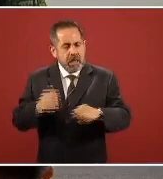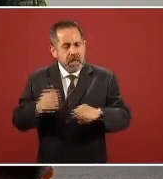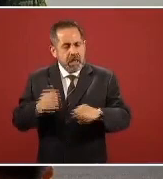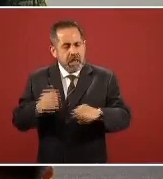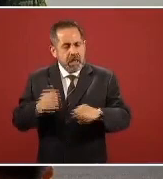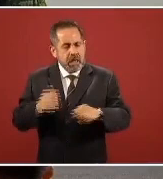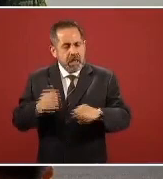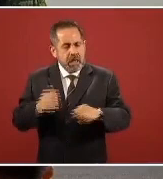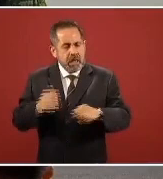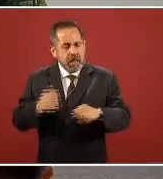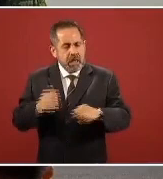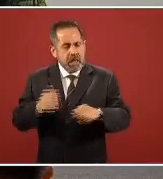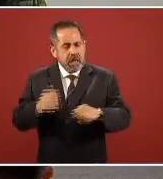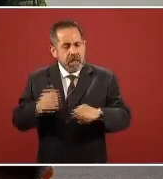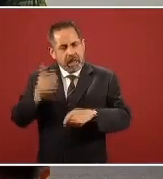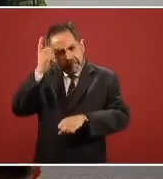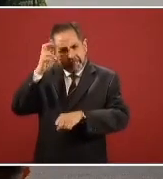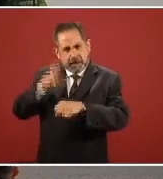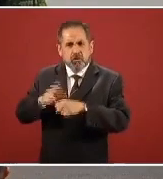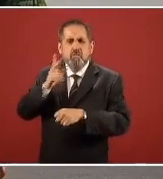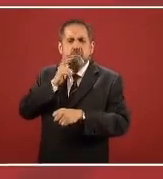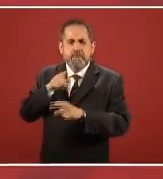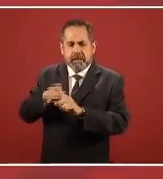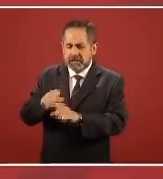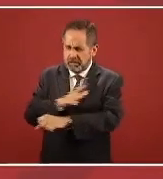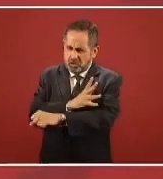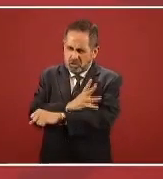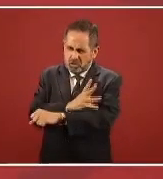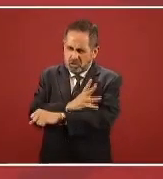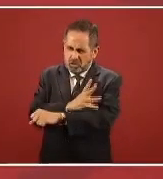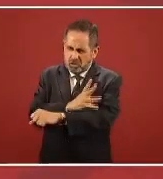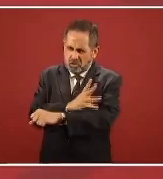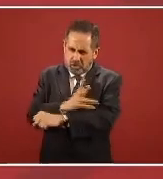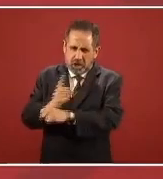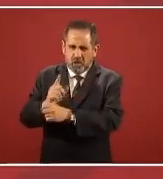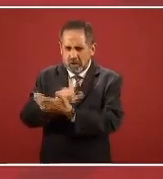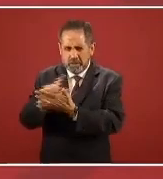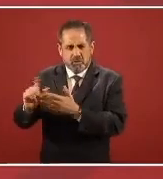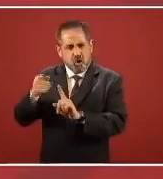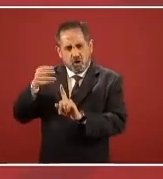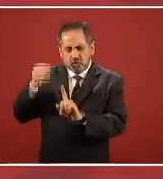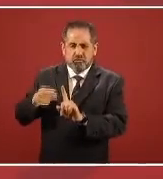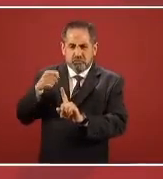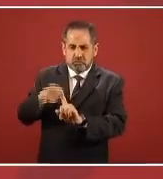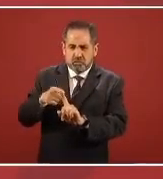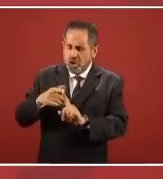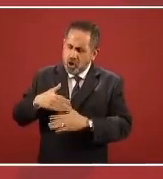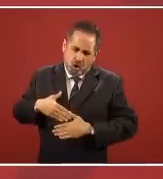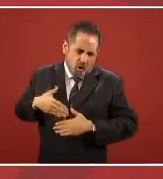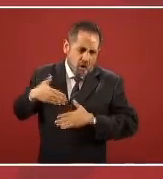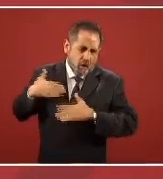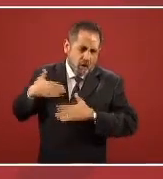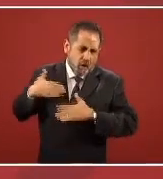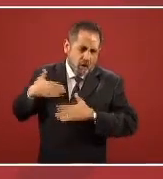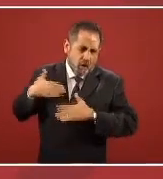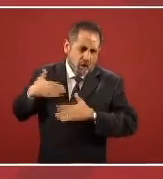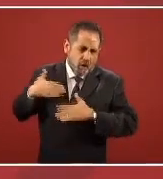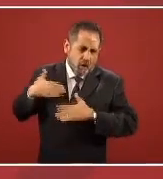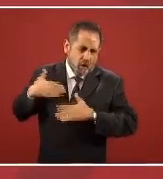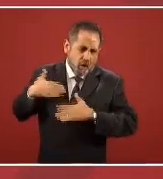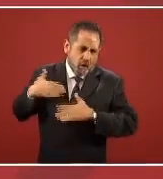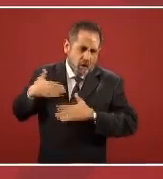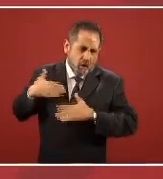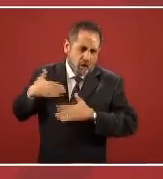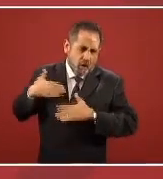of Pemex is a very honest person. Limpia. That is clean. Y le tengo toda la confianza. And I have